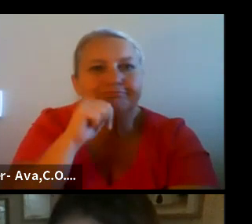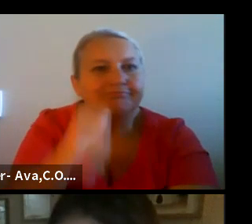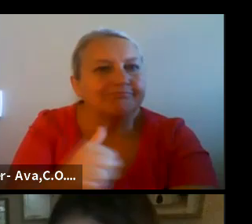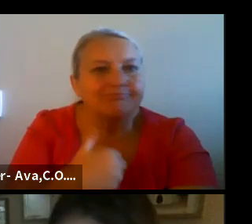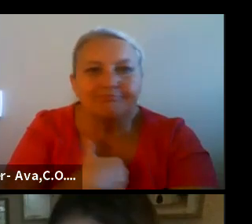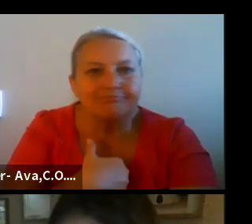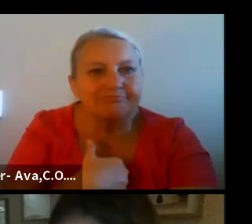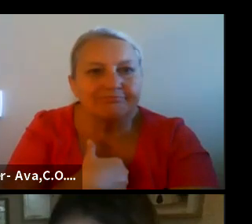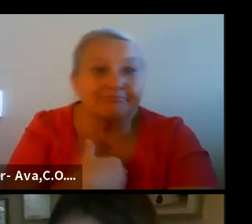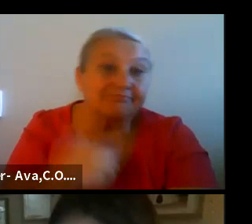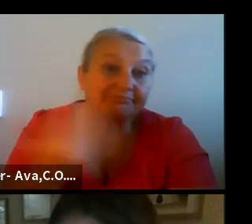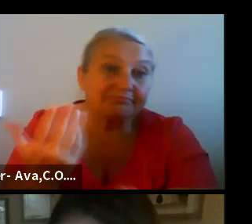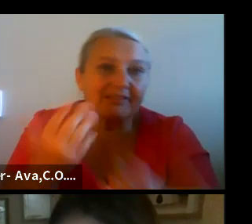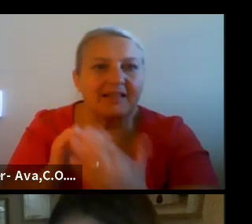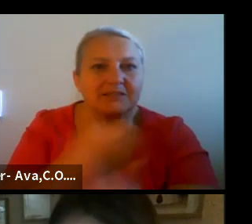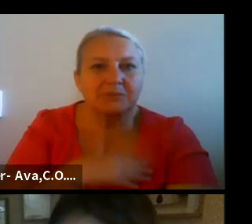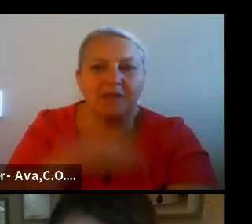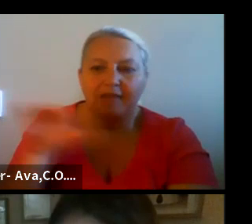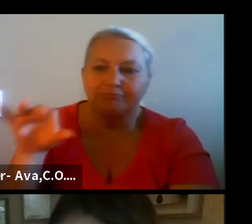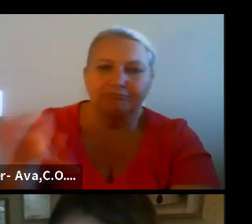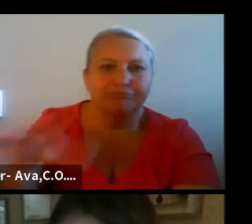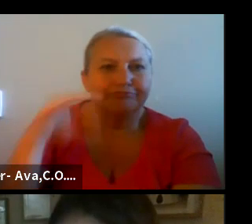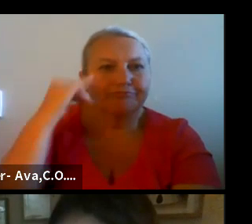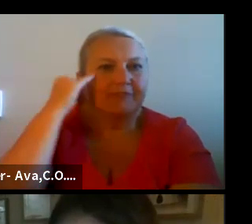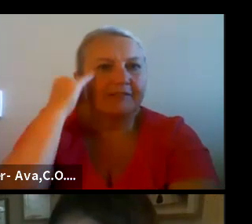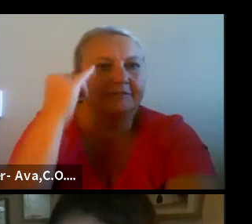that's my contribution.